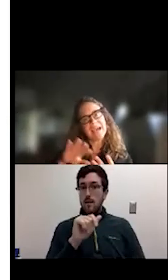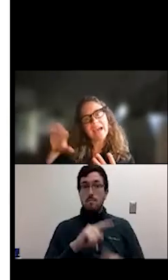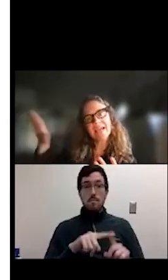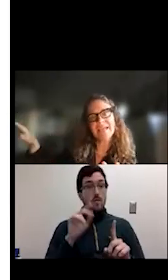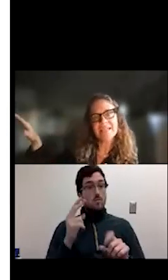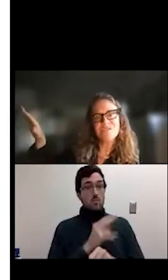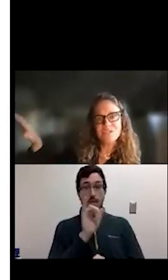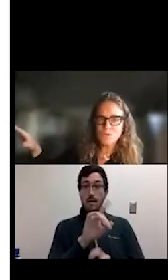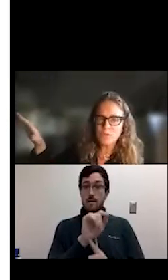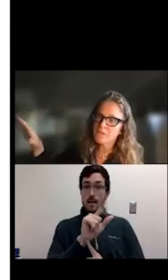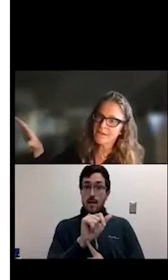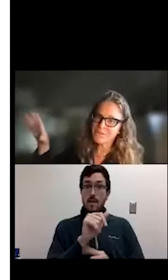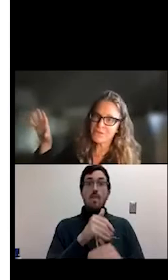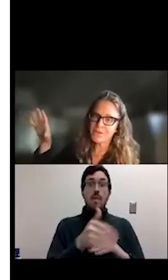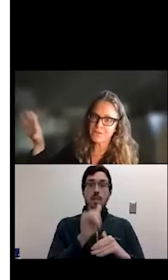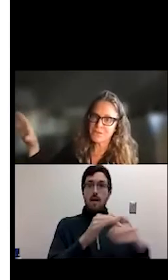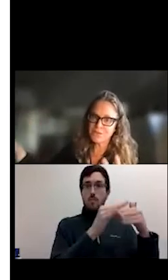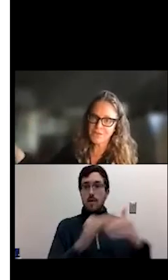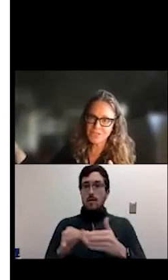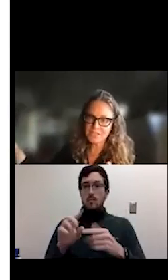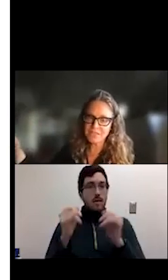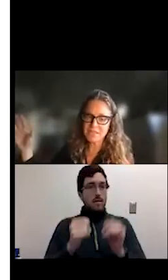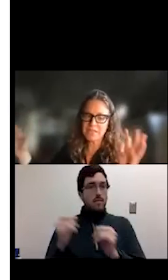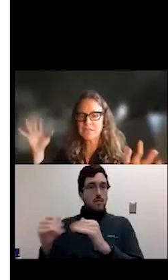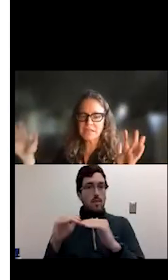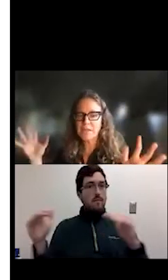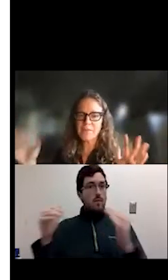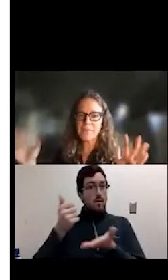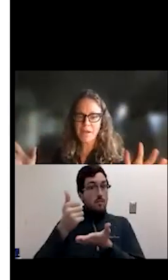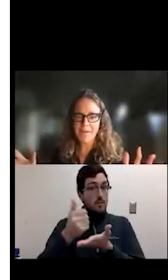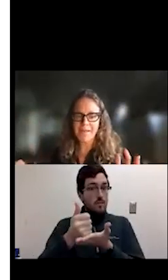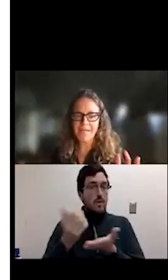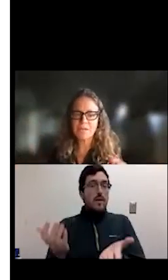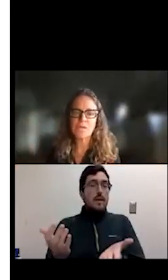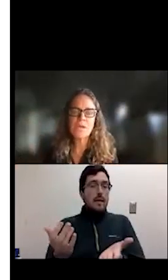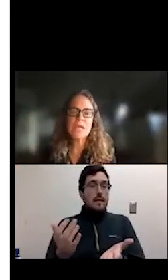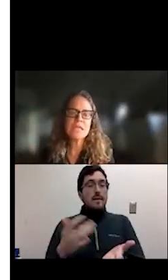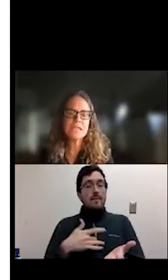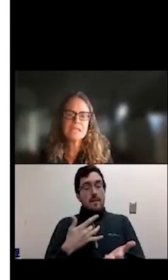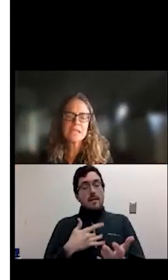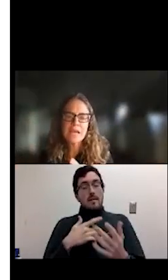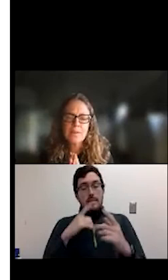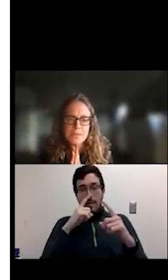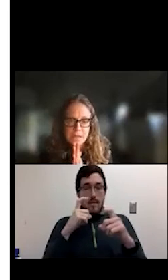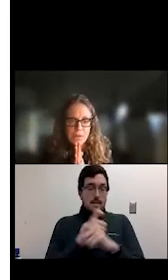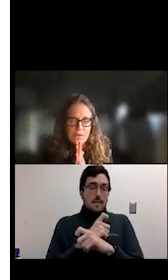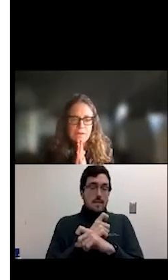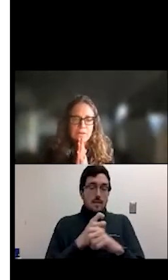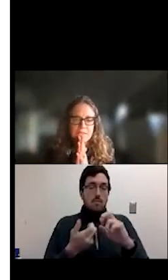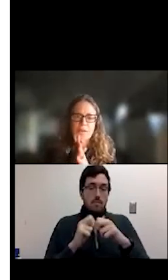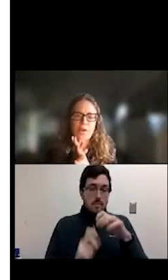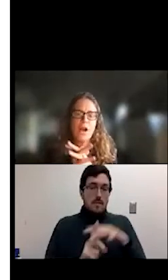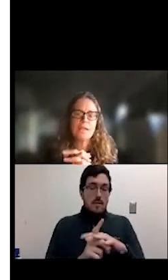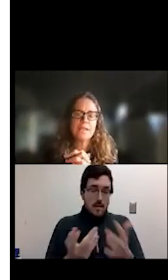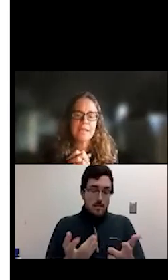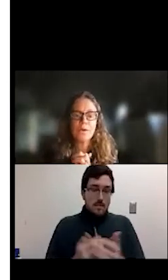to then guide individual level interventions is a little bit problematic. So this is a slide representing work